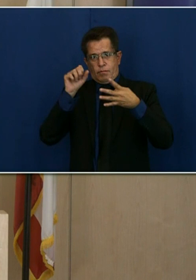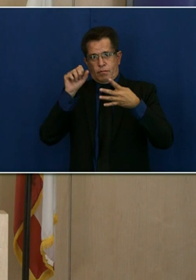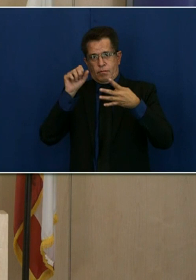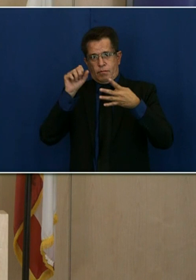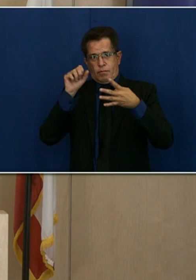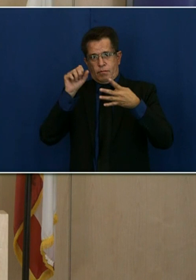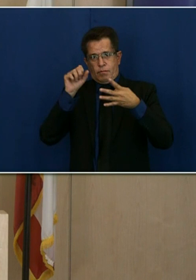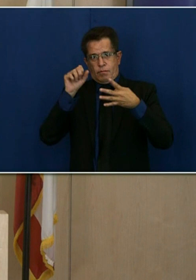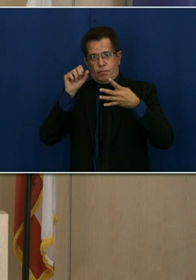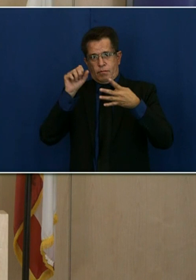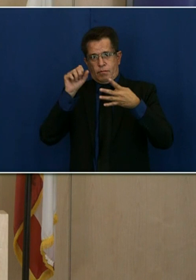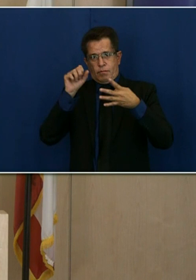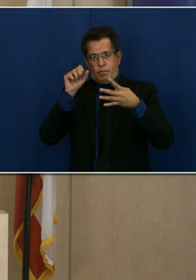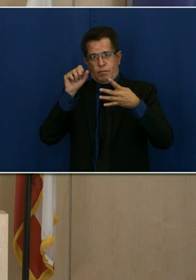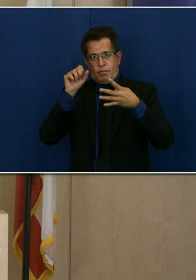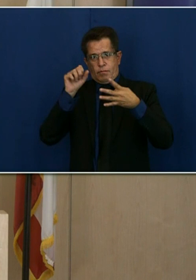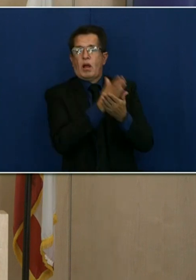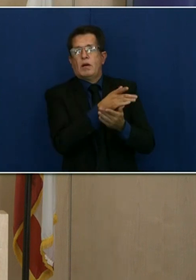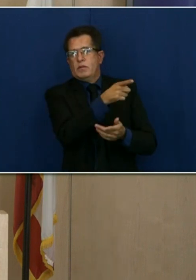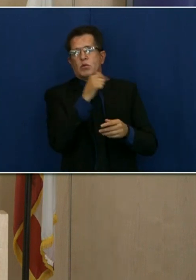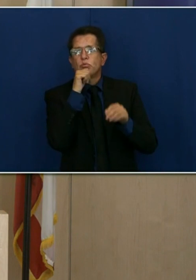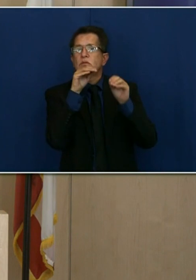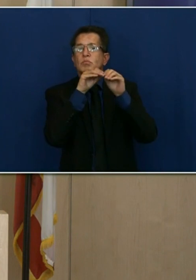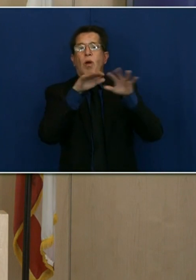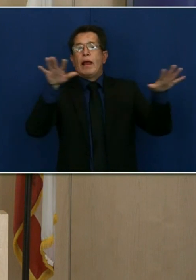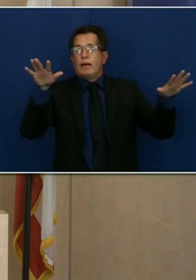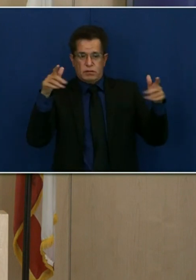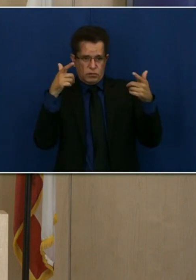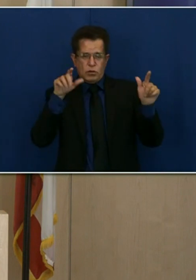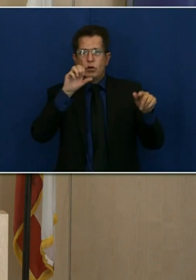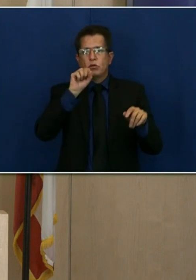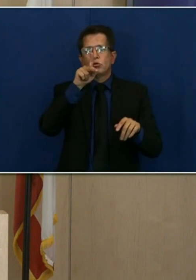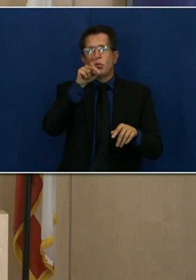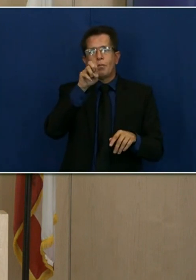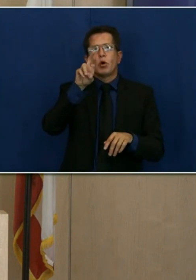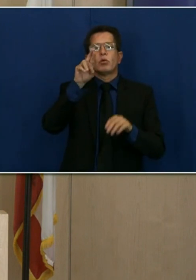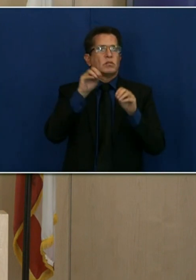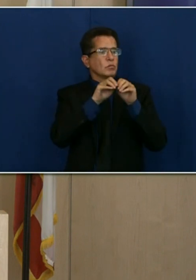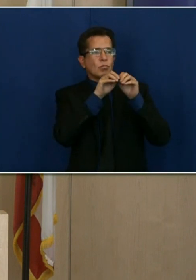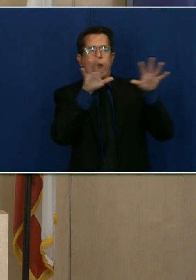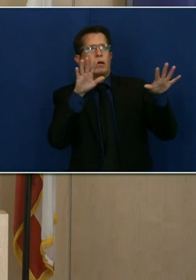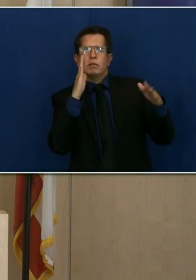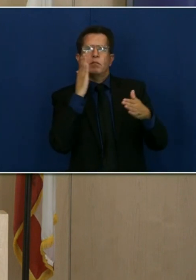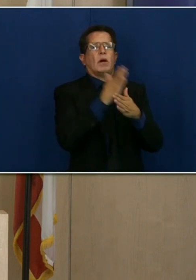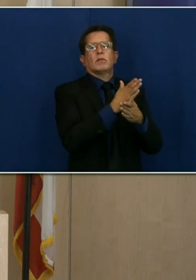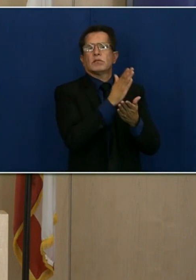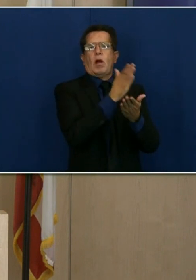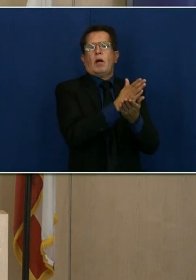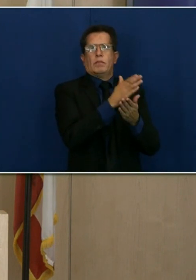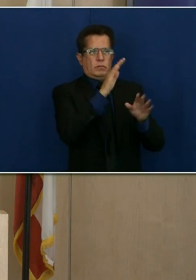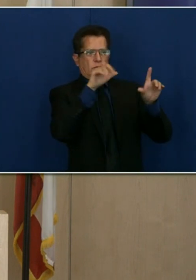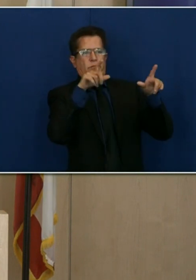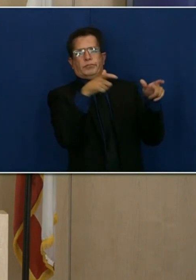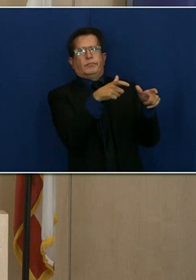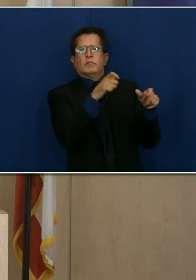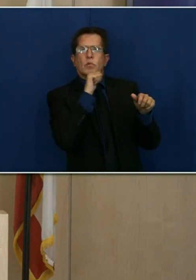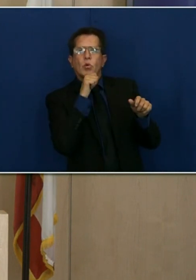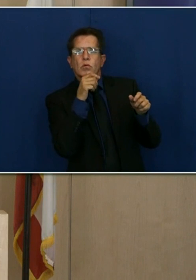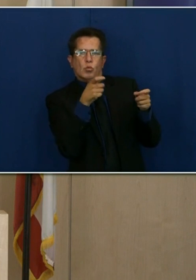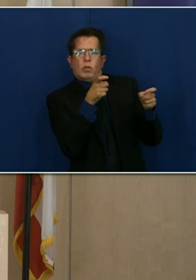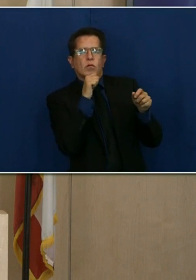So that we can try and stop potential super spreading events, so that we can try and have widespread enforcement. So we're going to continue to work with each of